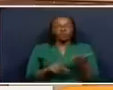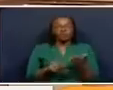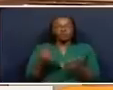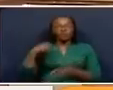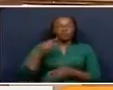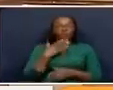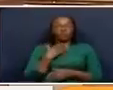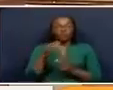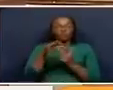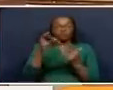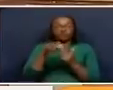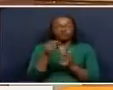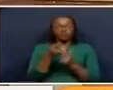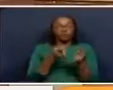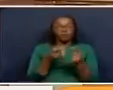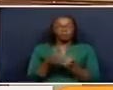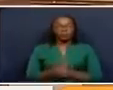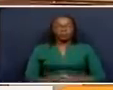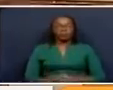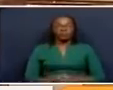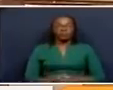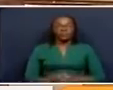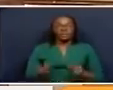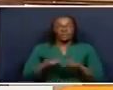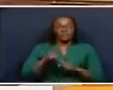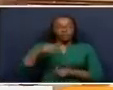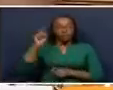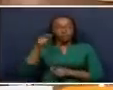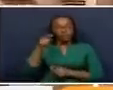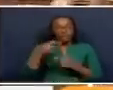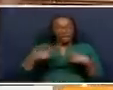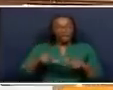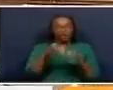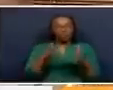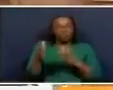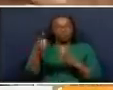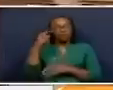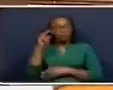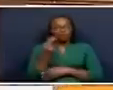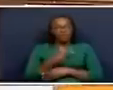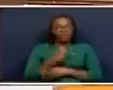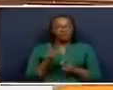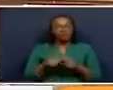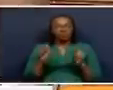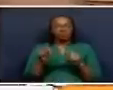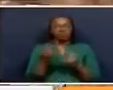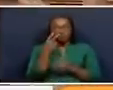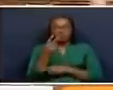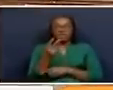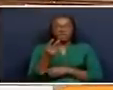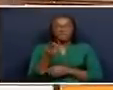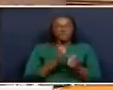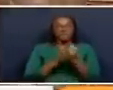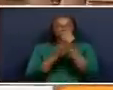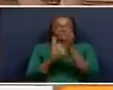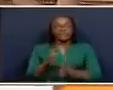to choose from. And I think we must allow more opportunities for us to be able to see the sorts of leaders that